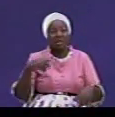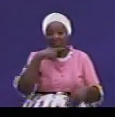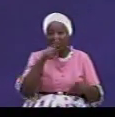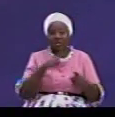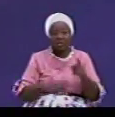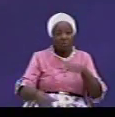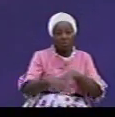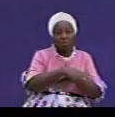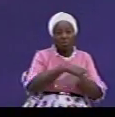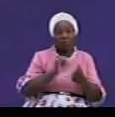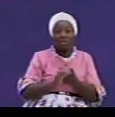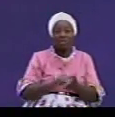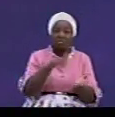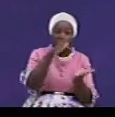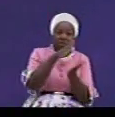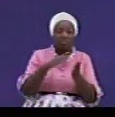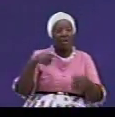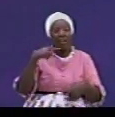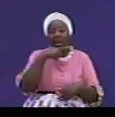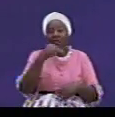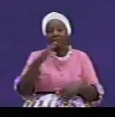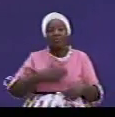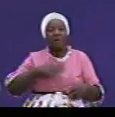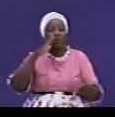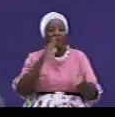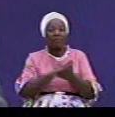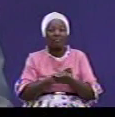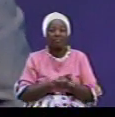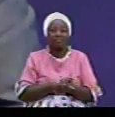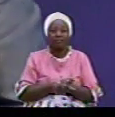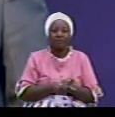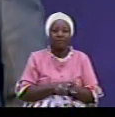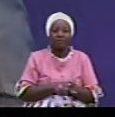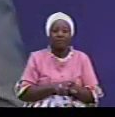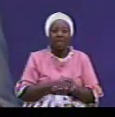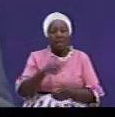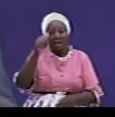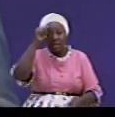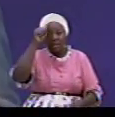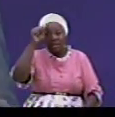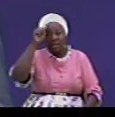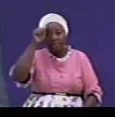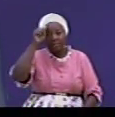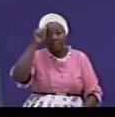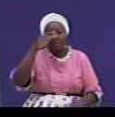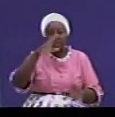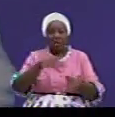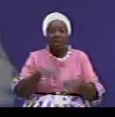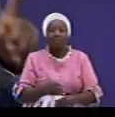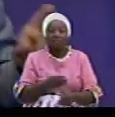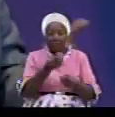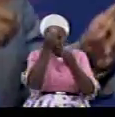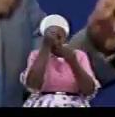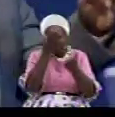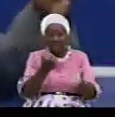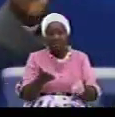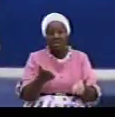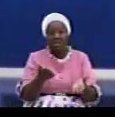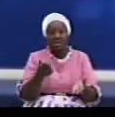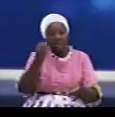smaller lie of my wife. Adam gave in to